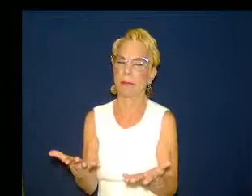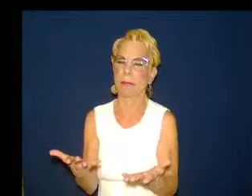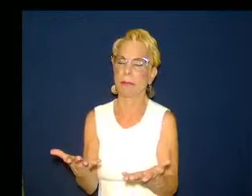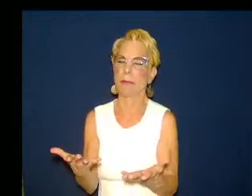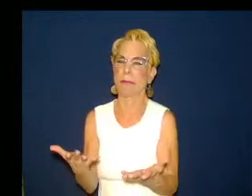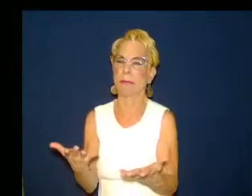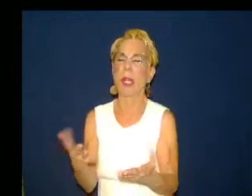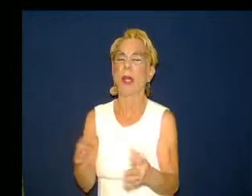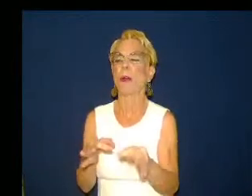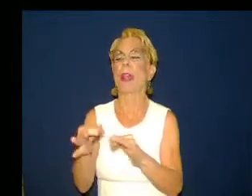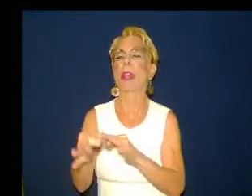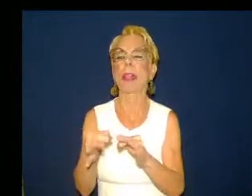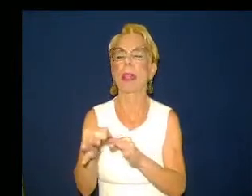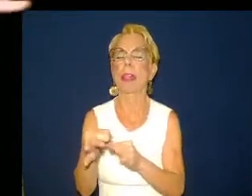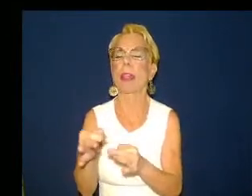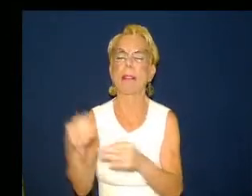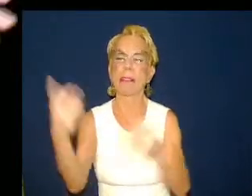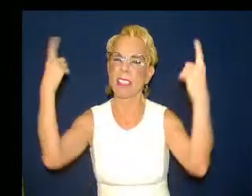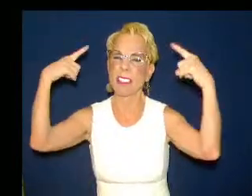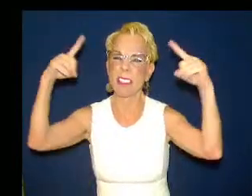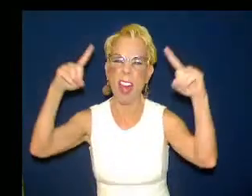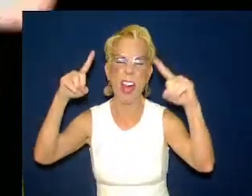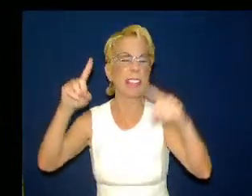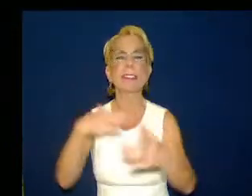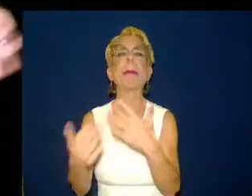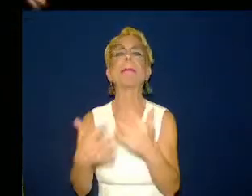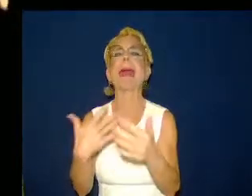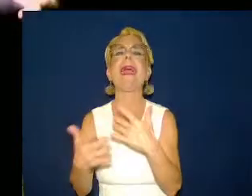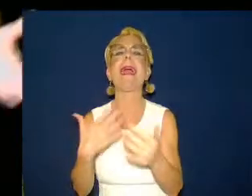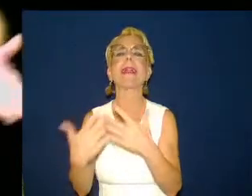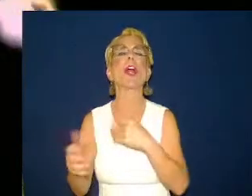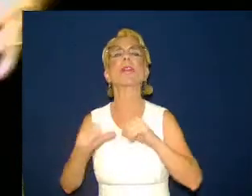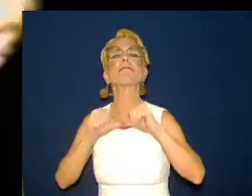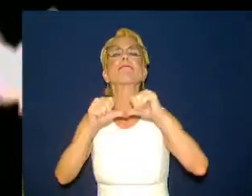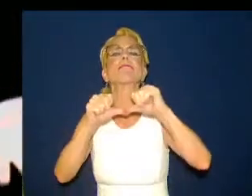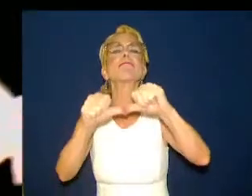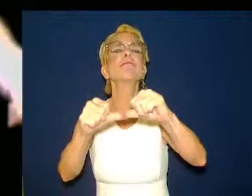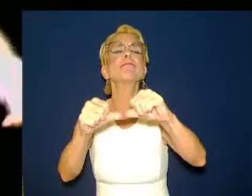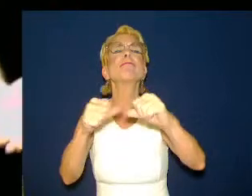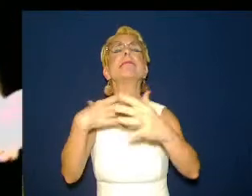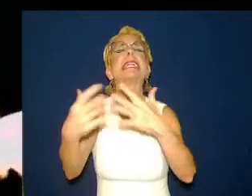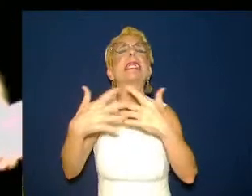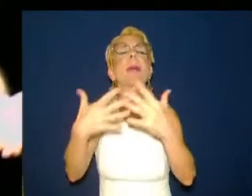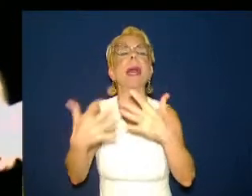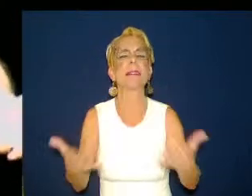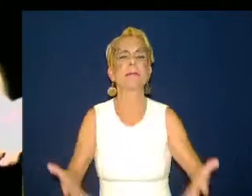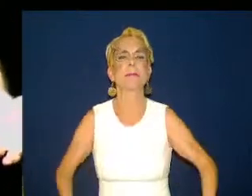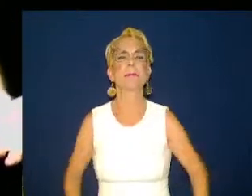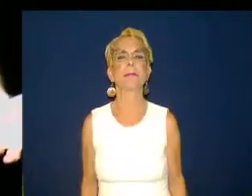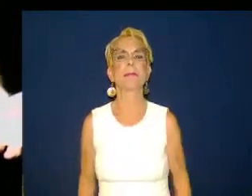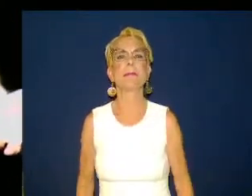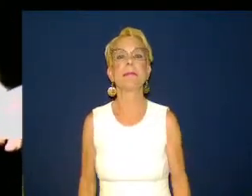guys. You are living in a world that doesn't really like Jesus the way we do, and we have to accept